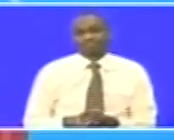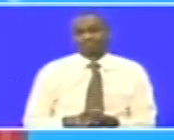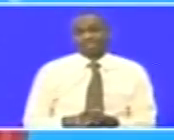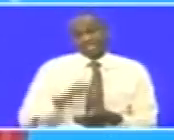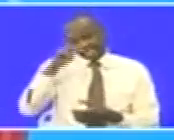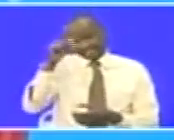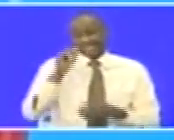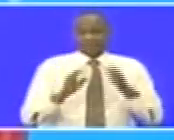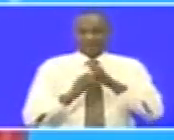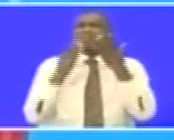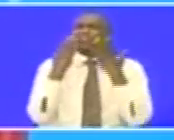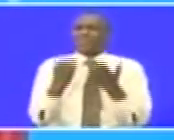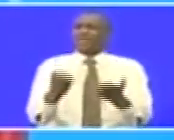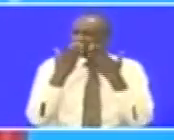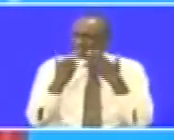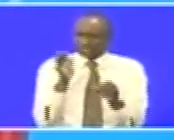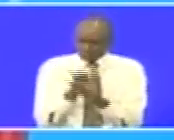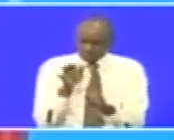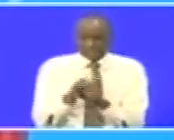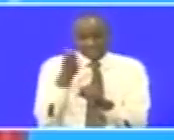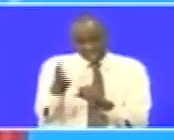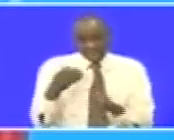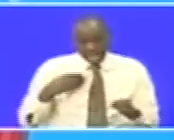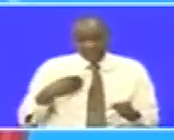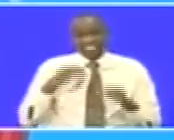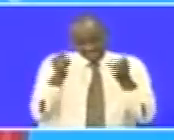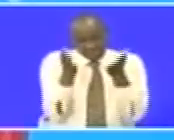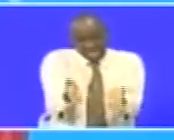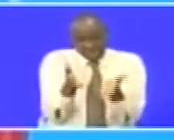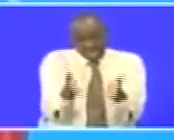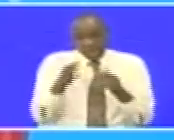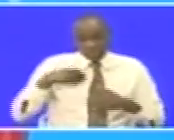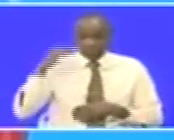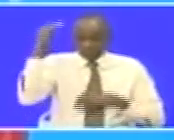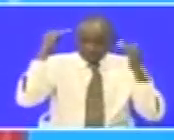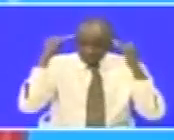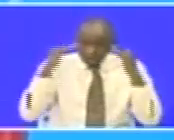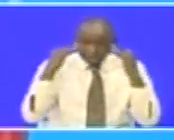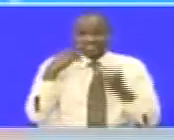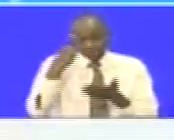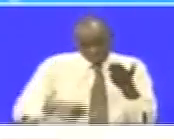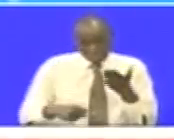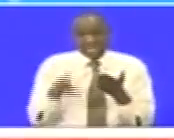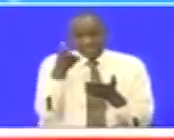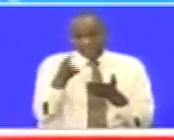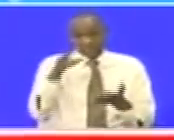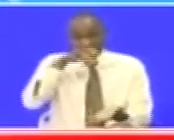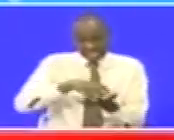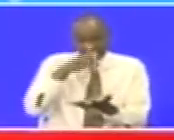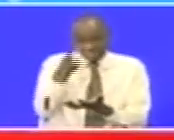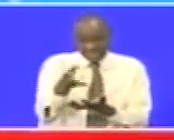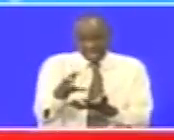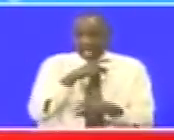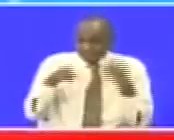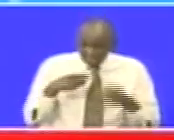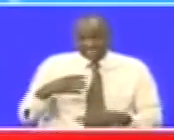You're watching KTN Prime. Thank you for staying with us. Let's bring you some breaking news from the Supreme Court that has been hearing that case touching